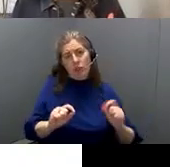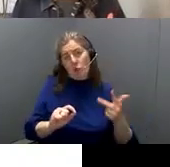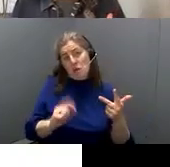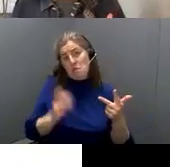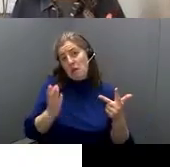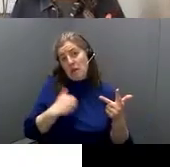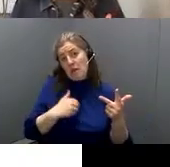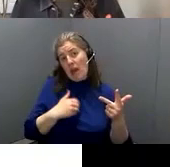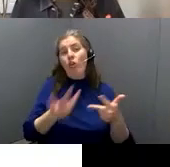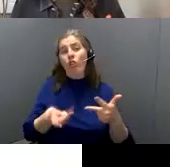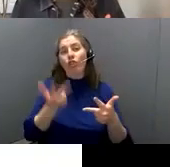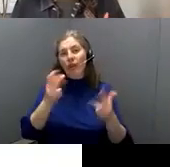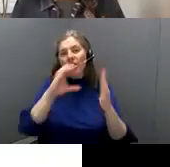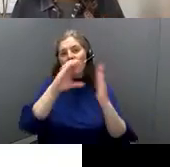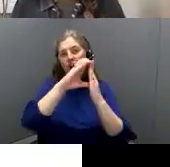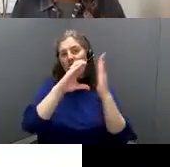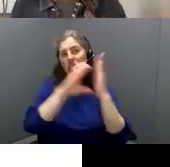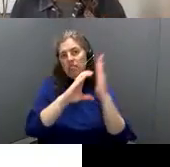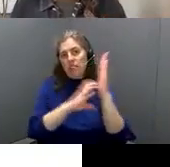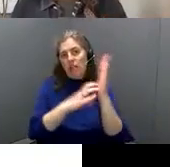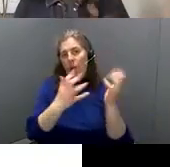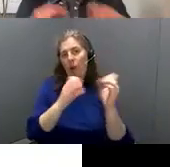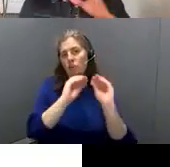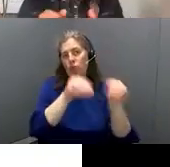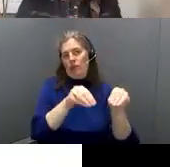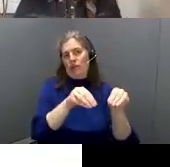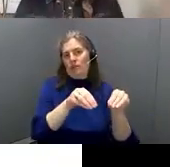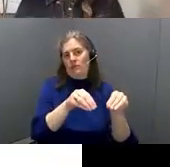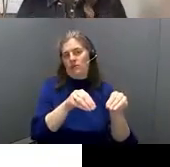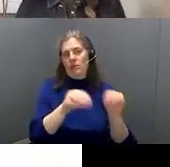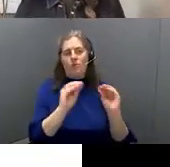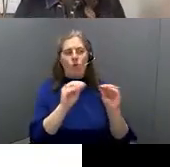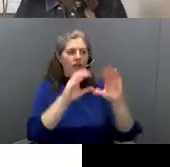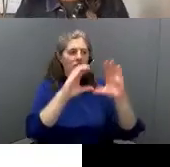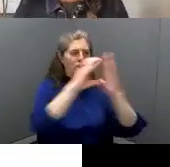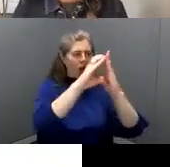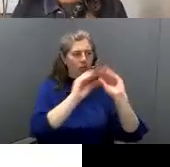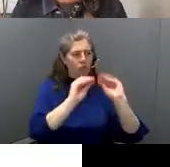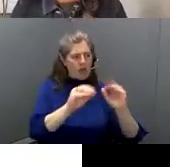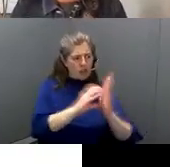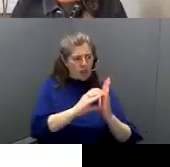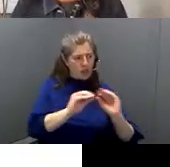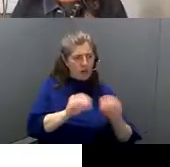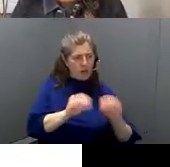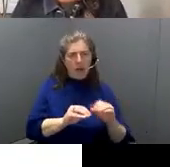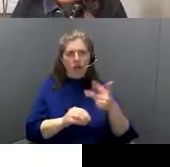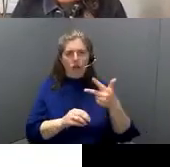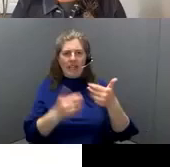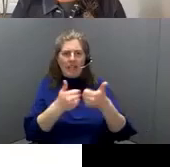Maybe I got 3 chunks I want to do. So chunk it in, it goes in there.